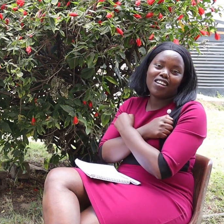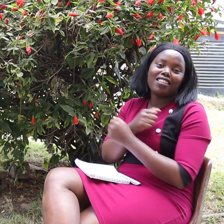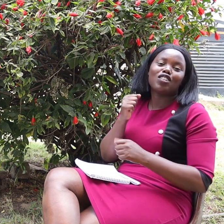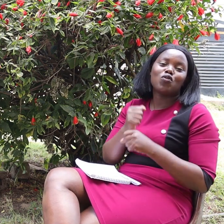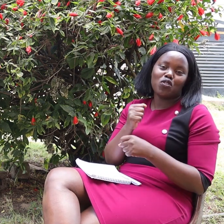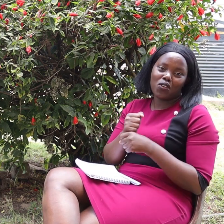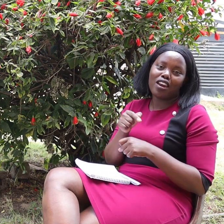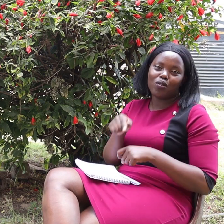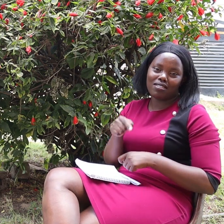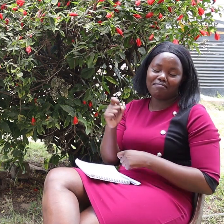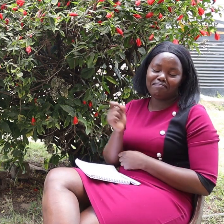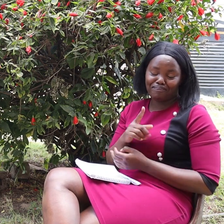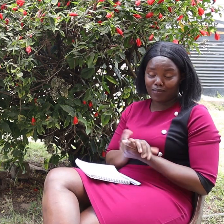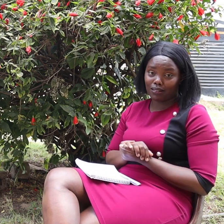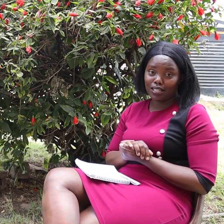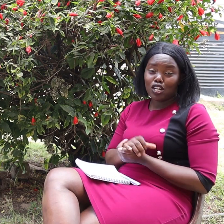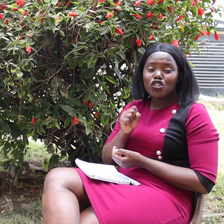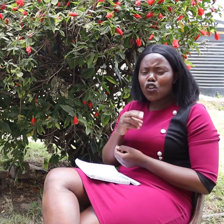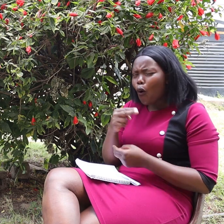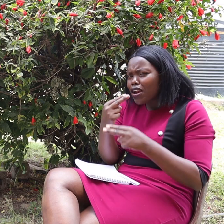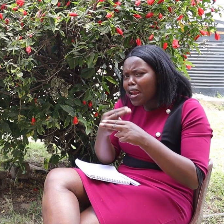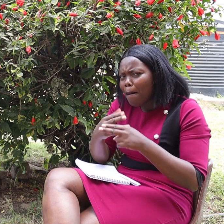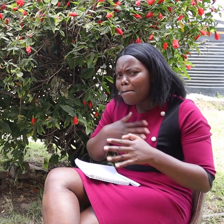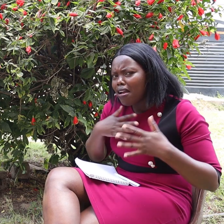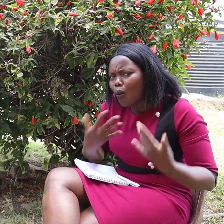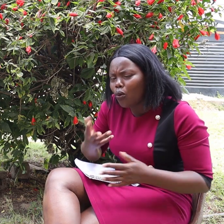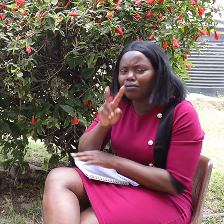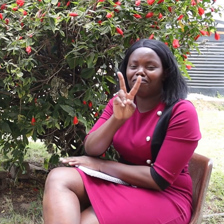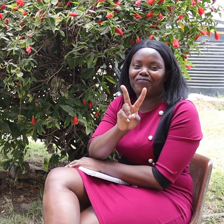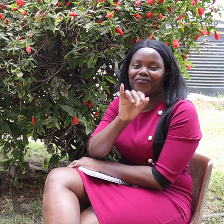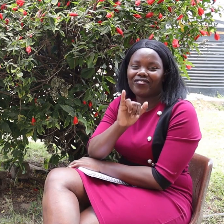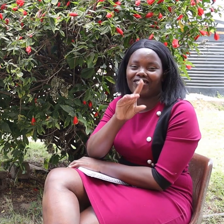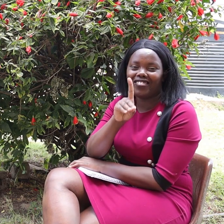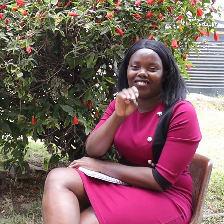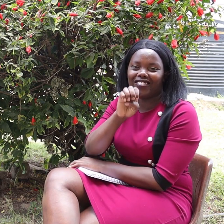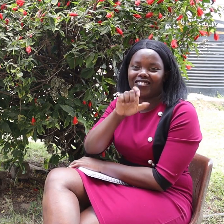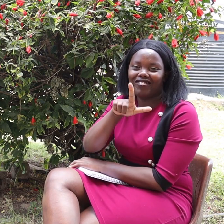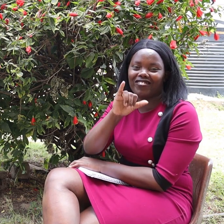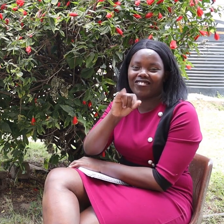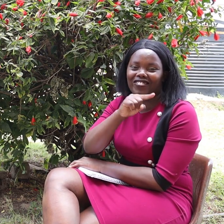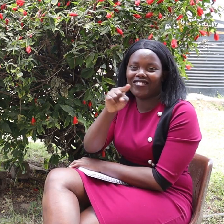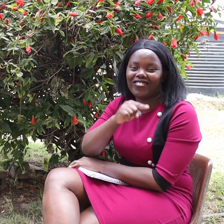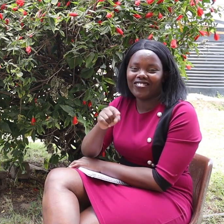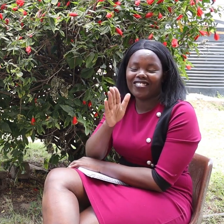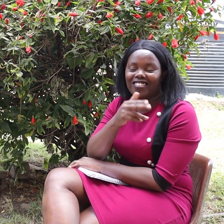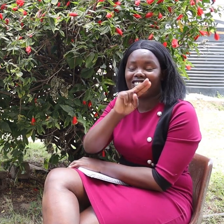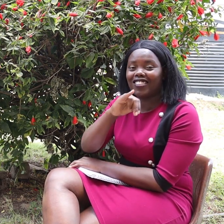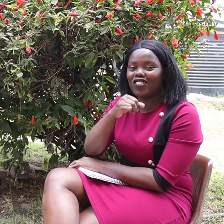the love in this month of Valentine, as you all know is this month. So, my name is